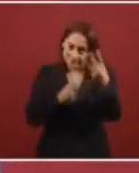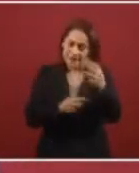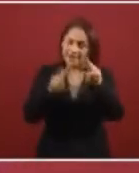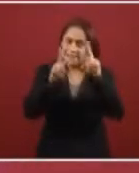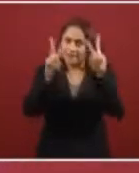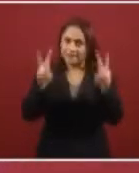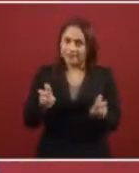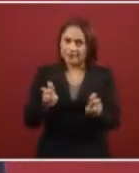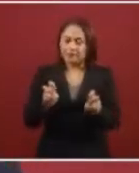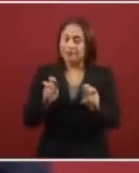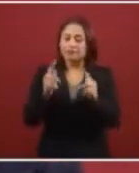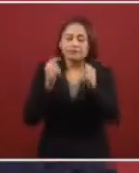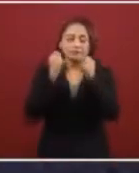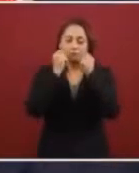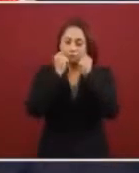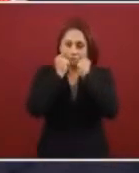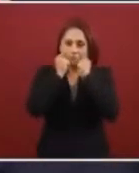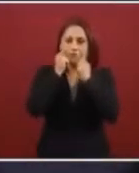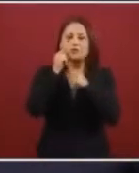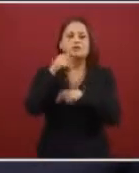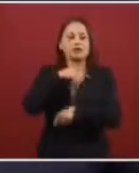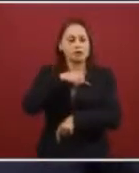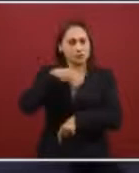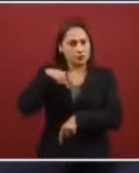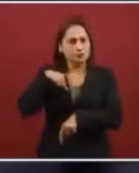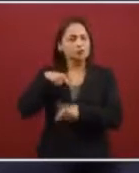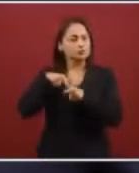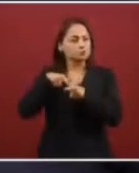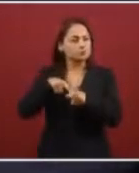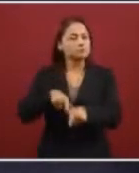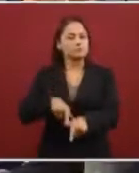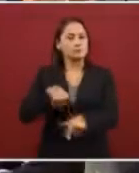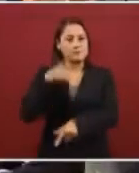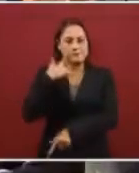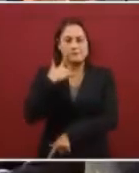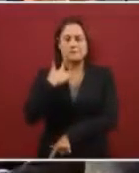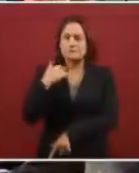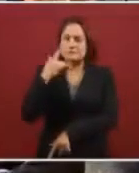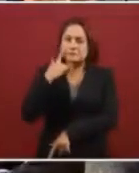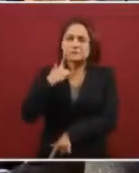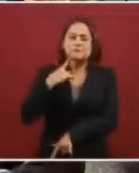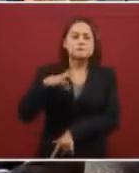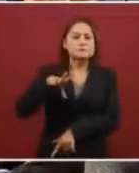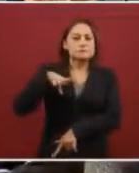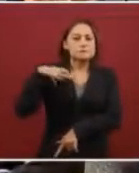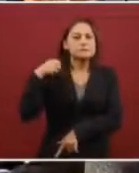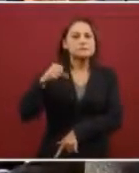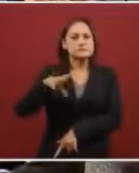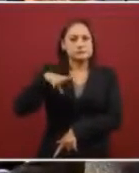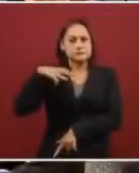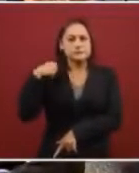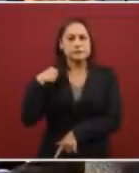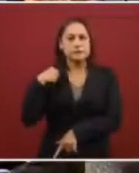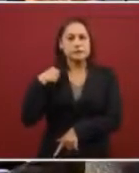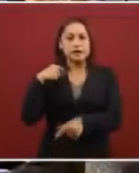insistiendo. To insist. Y en los casos en donde se requiera cases of where they require calificada,